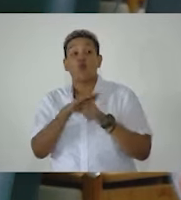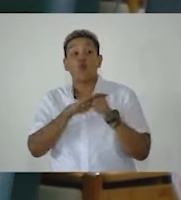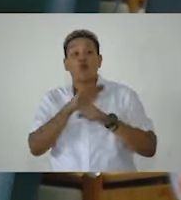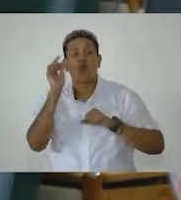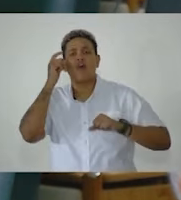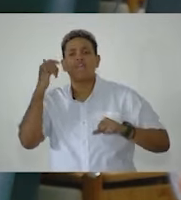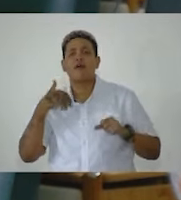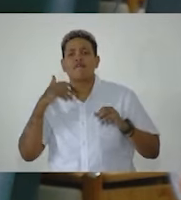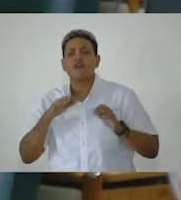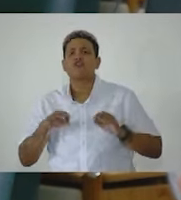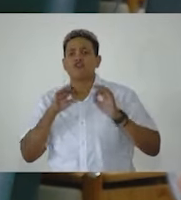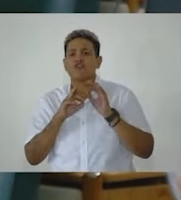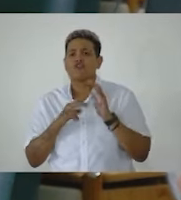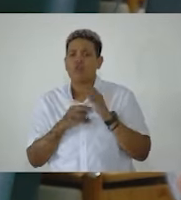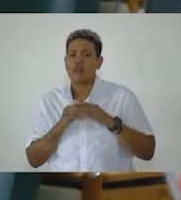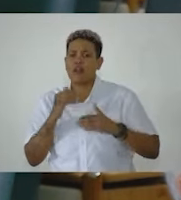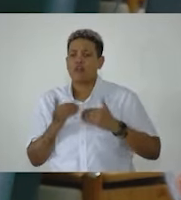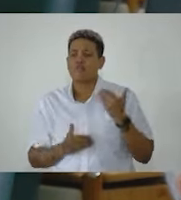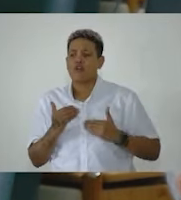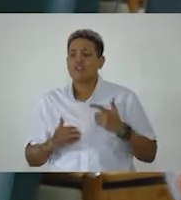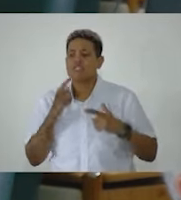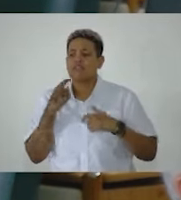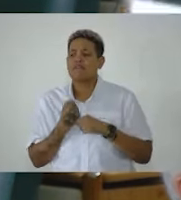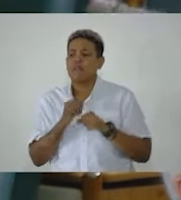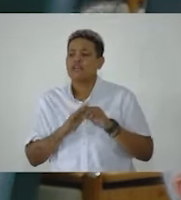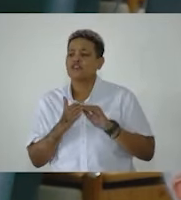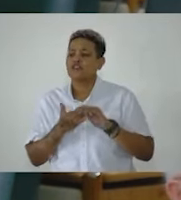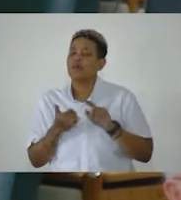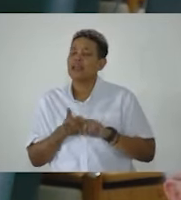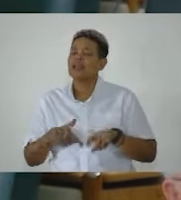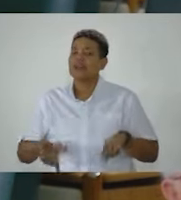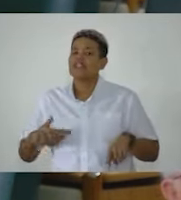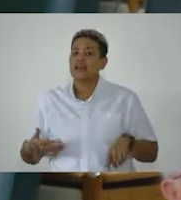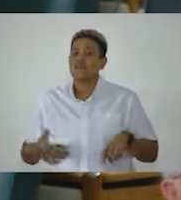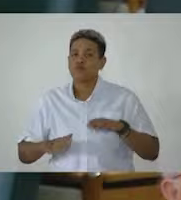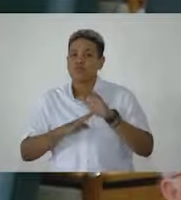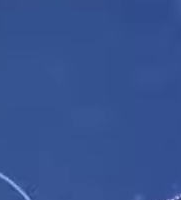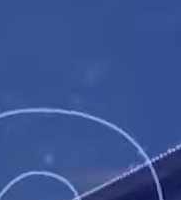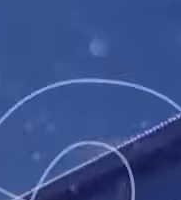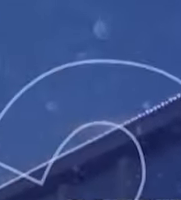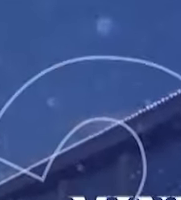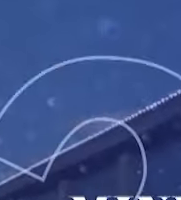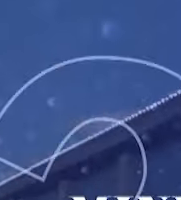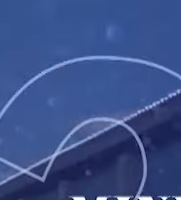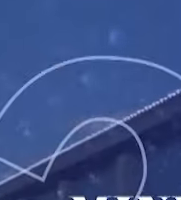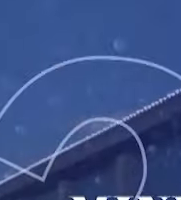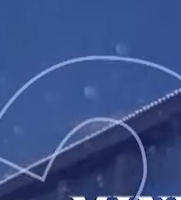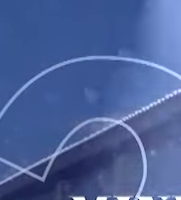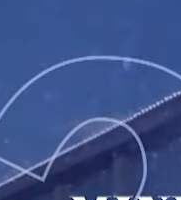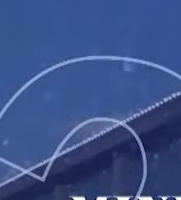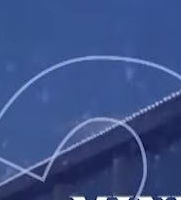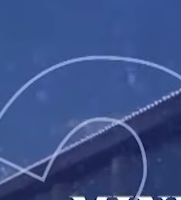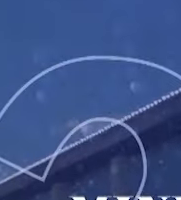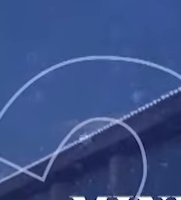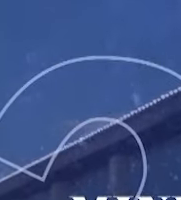a critical role in the process of making Jamaica a developed country.